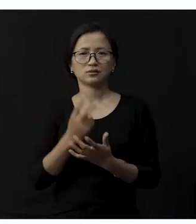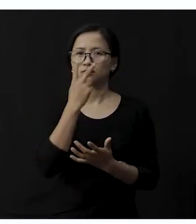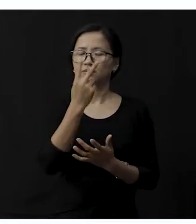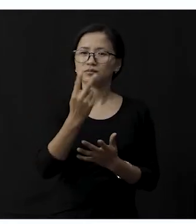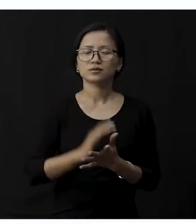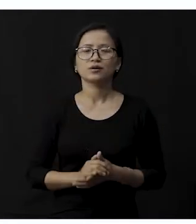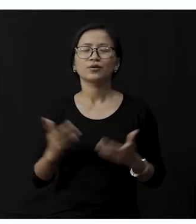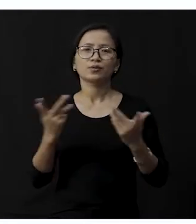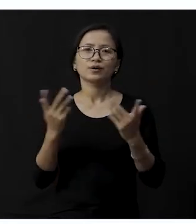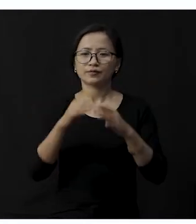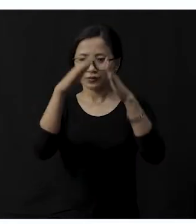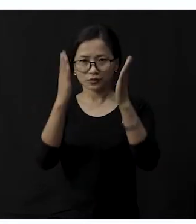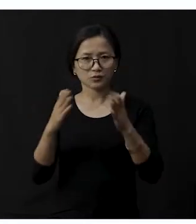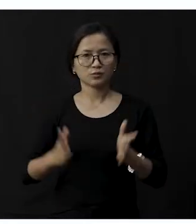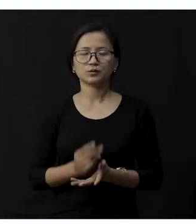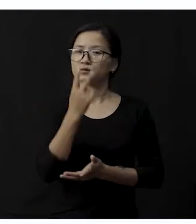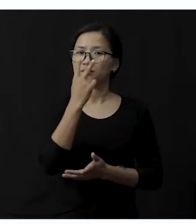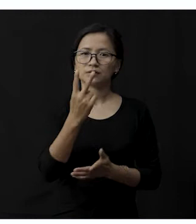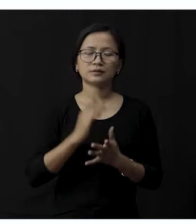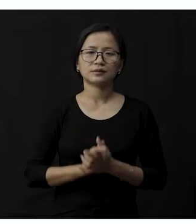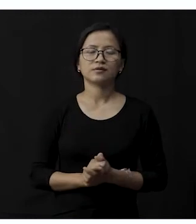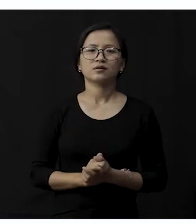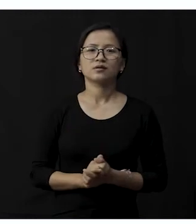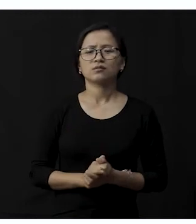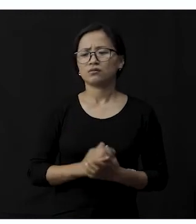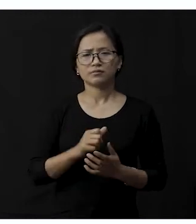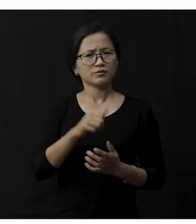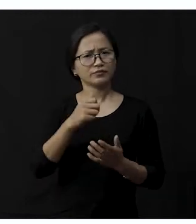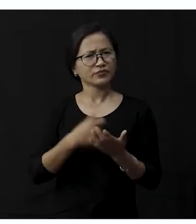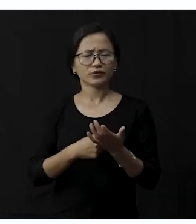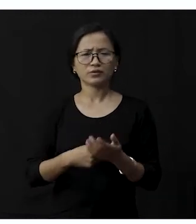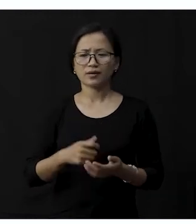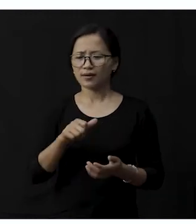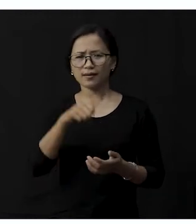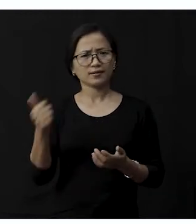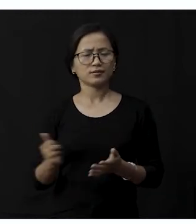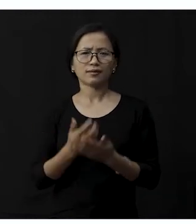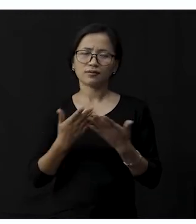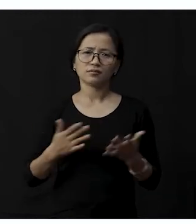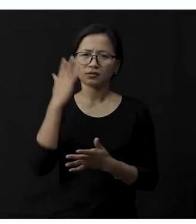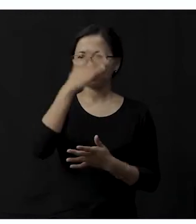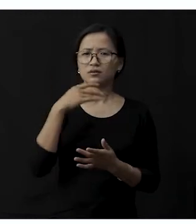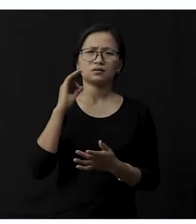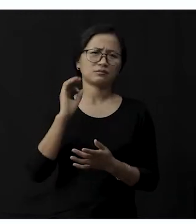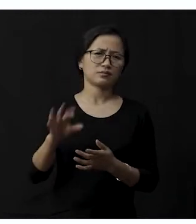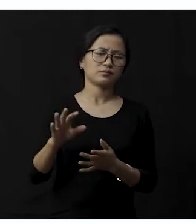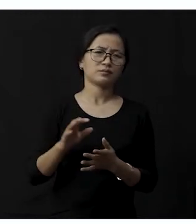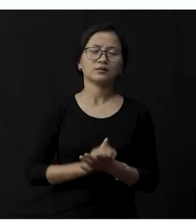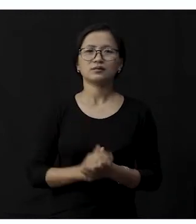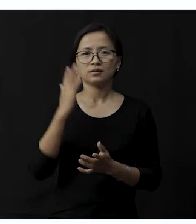whatever shapes that you see, or anything that you find ugly, anything that you find beautiful,